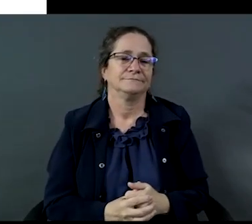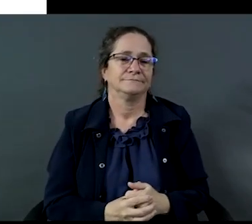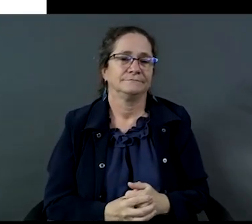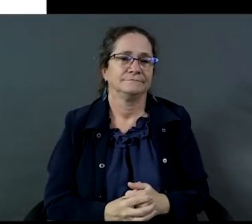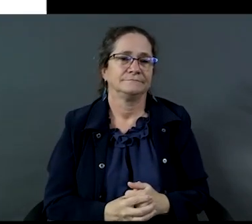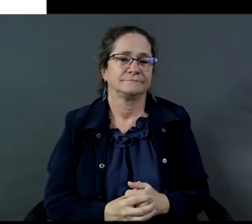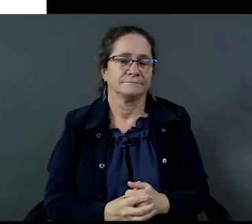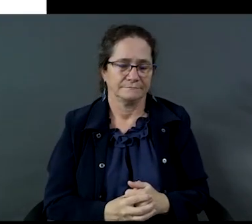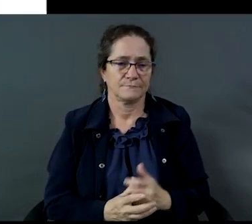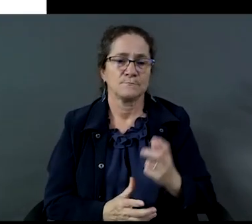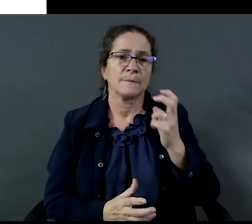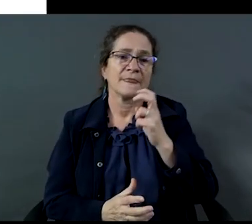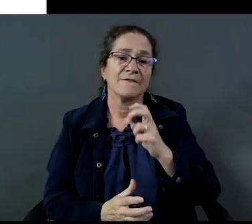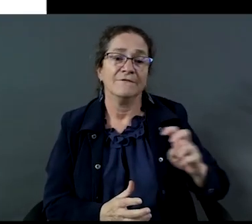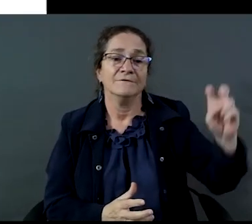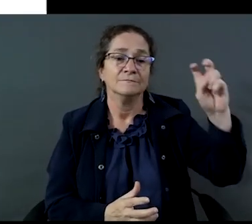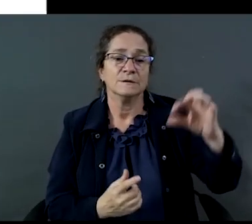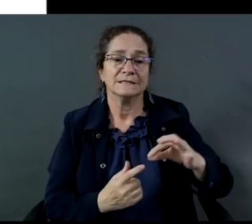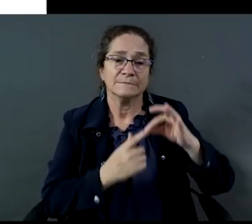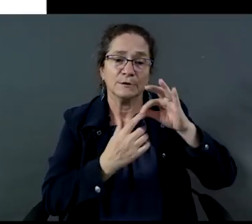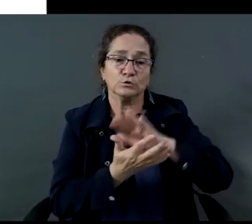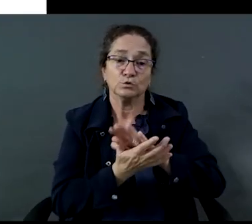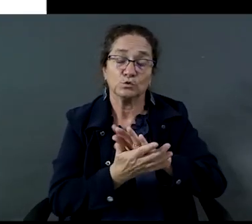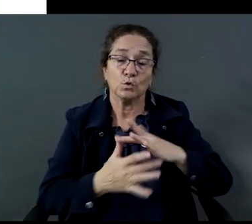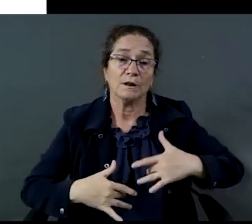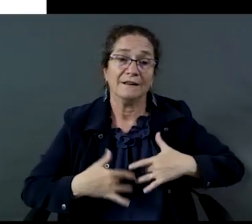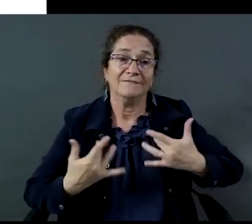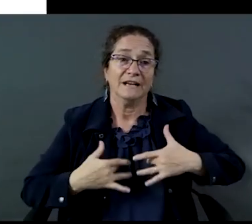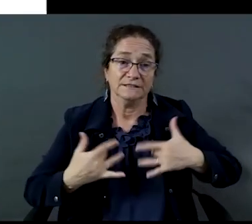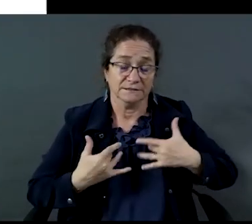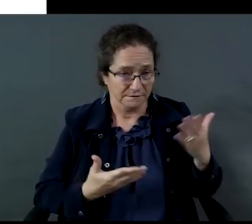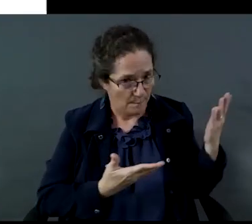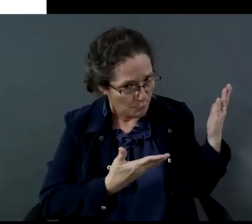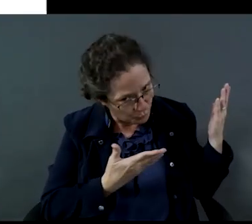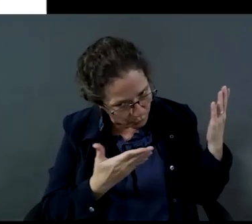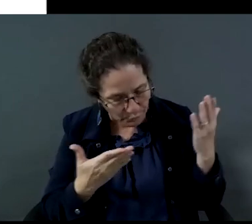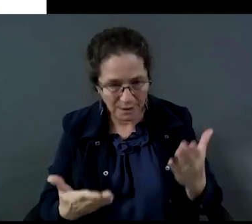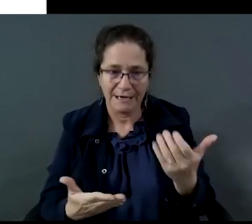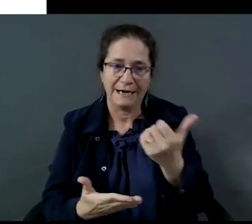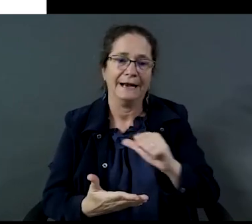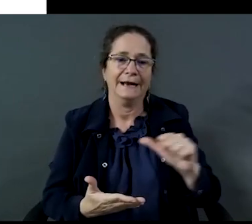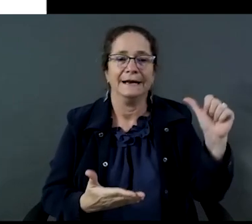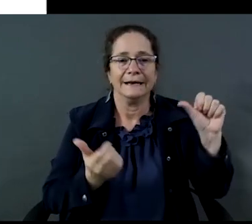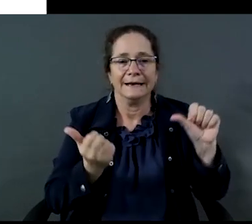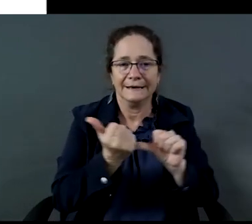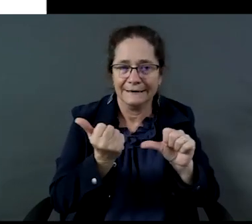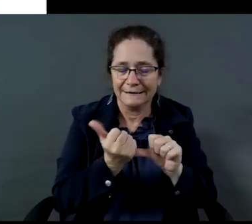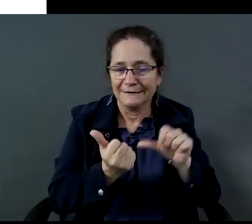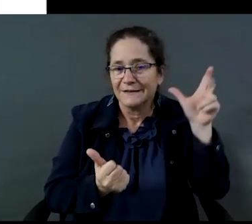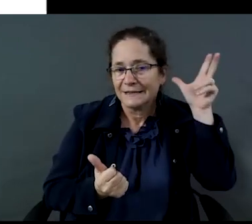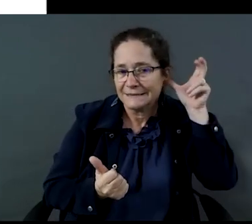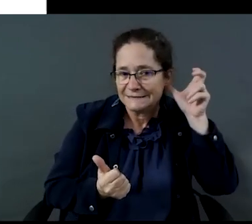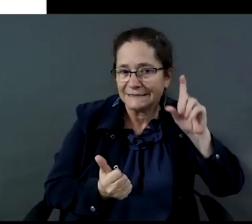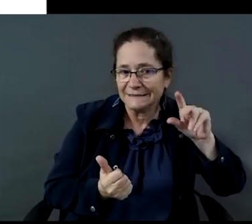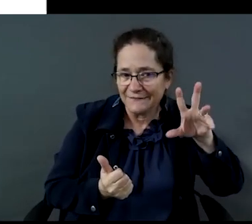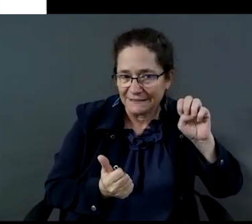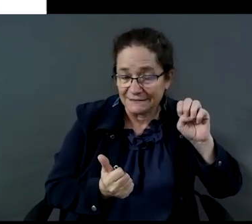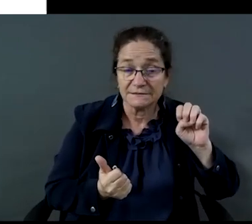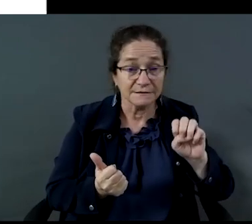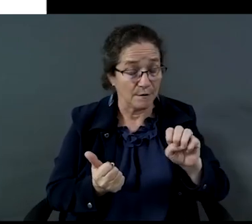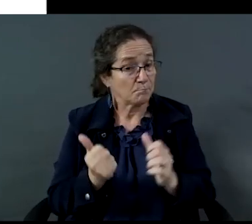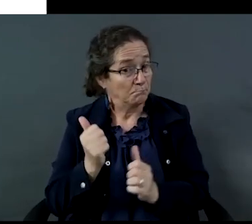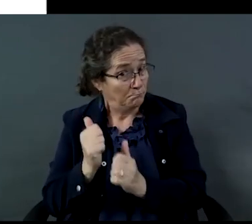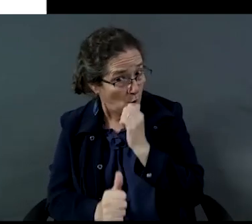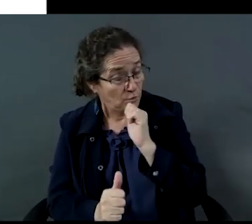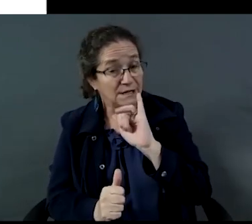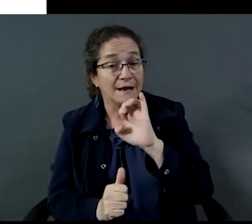Field trips and special school events. Bring any assistive listening devices provided by the school. Most IEPs will say all academic